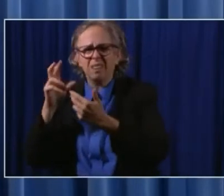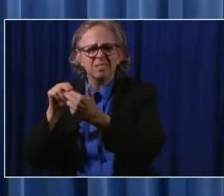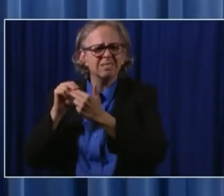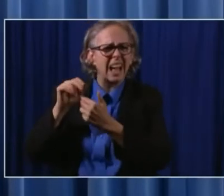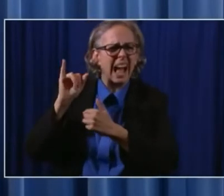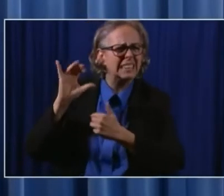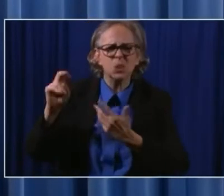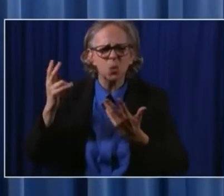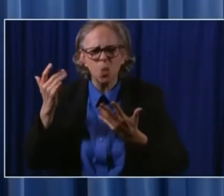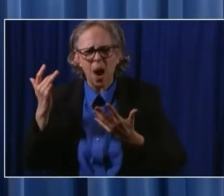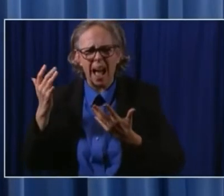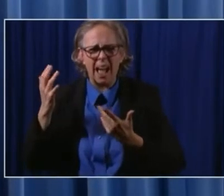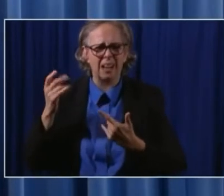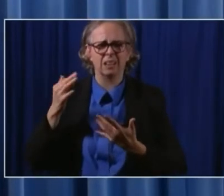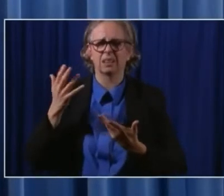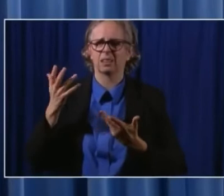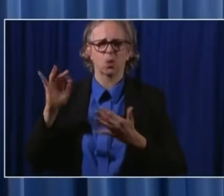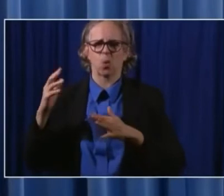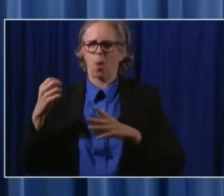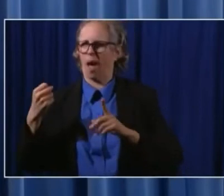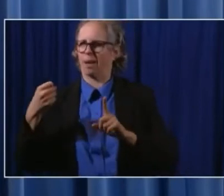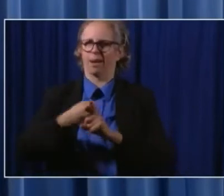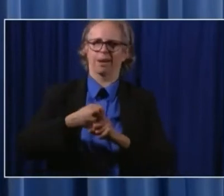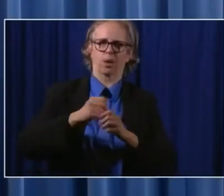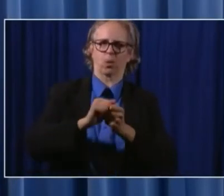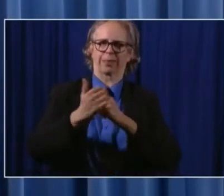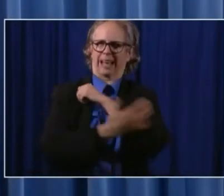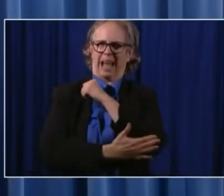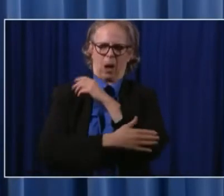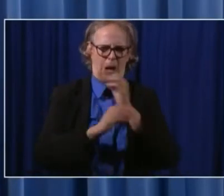Let me talk about county fairs for a moment.